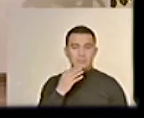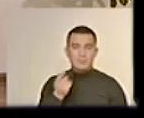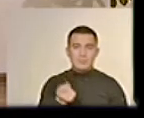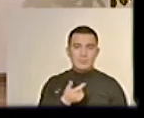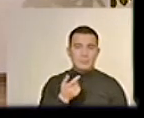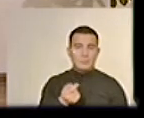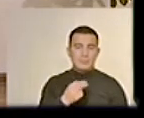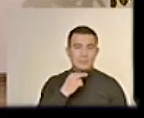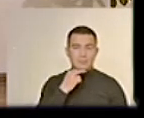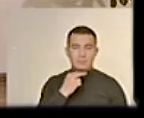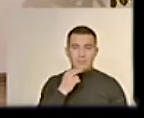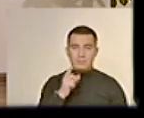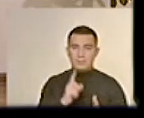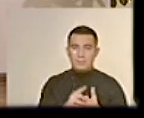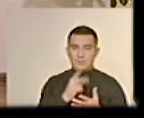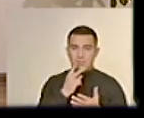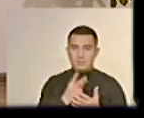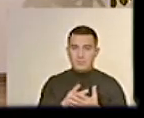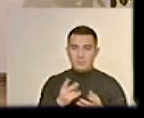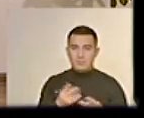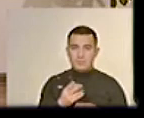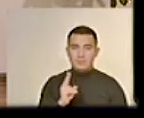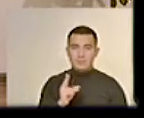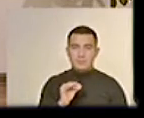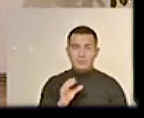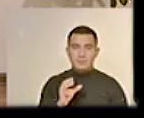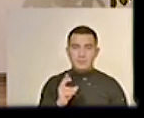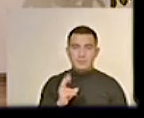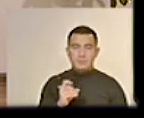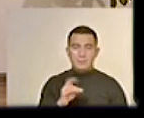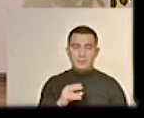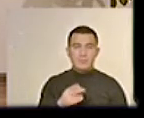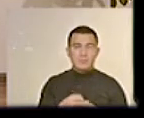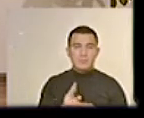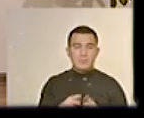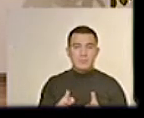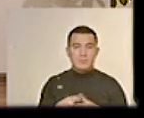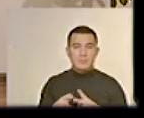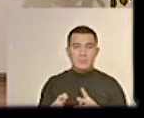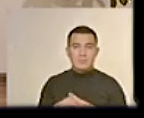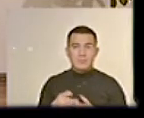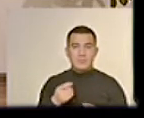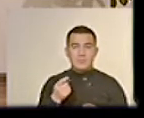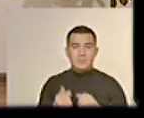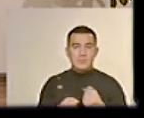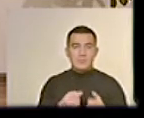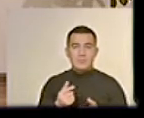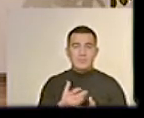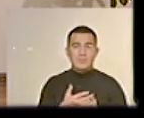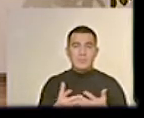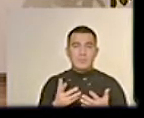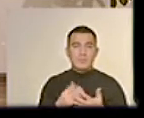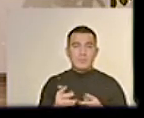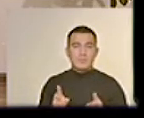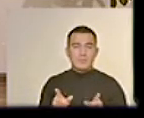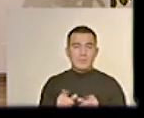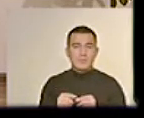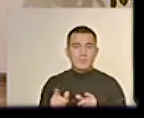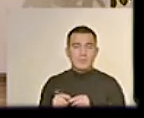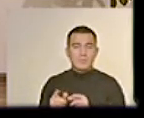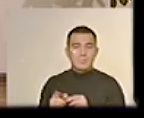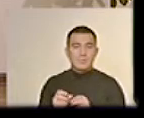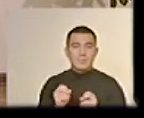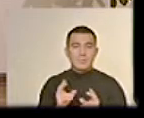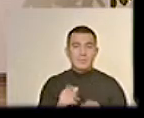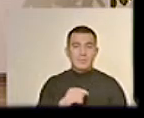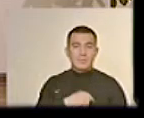berishimiz lozim. Keling, men sizlarga hozir kislorod kamroq bo'lgan muhitda quyidagi moddamiz yonganda nima hosil bo'ladi? Uni yozib